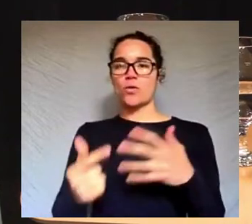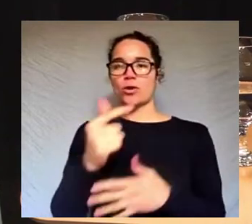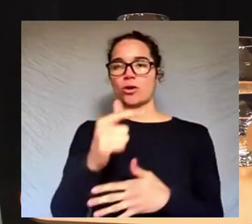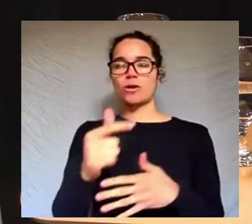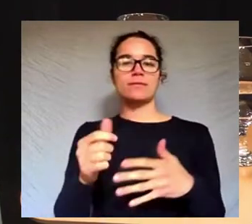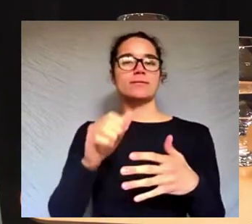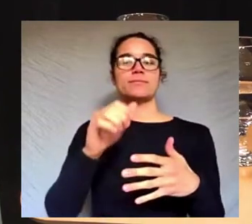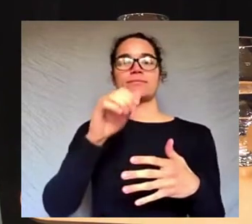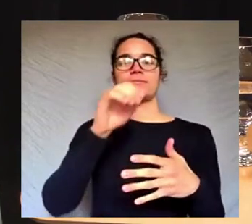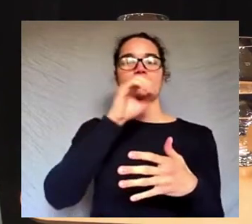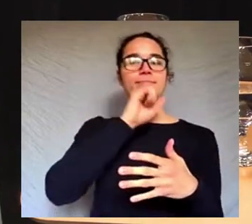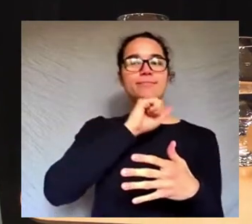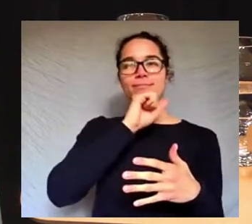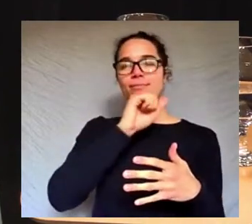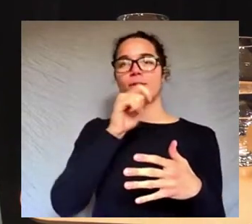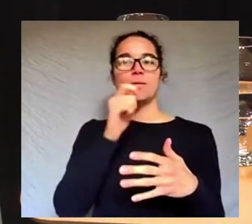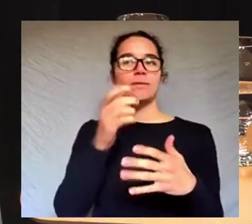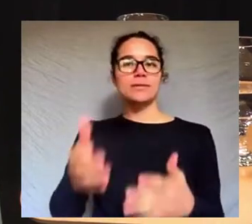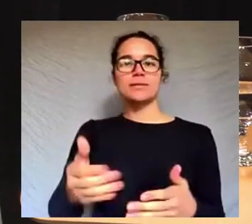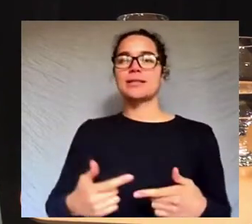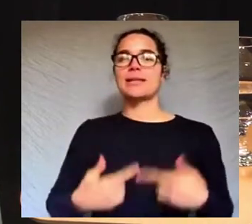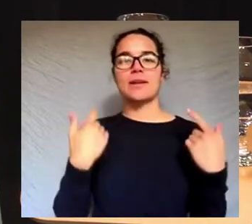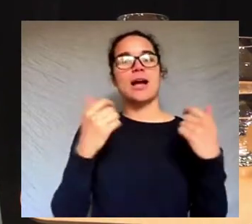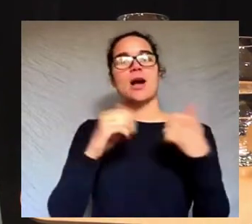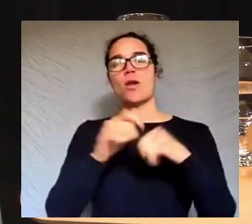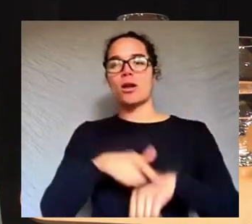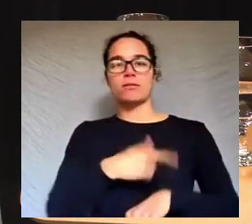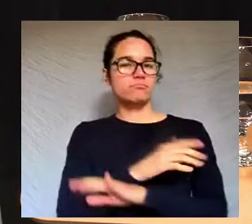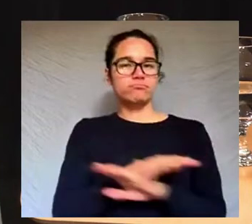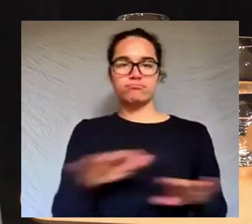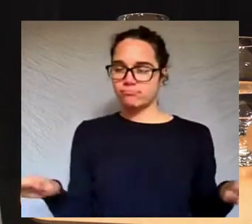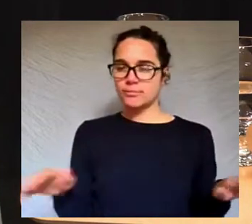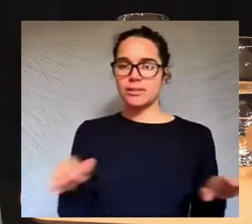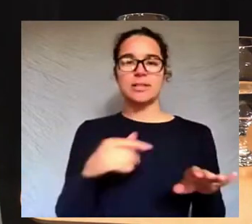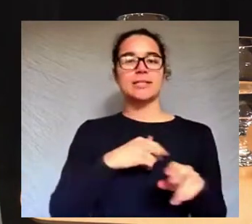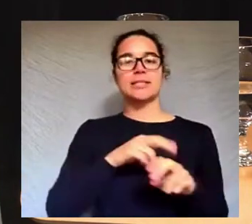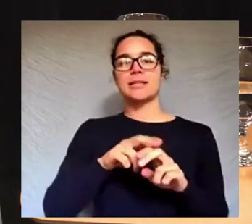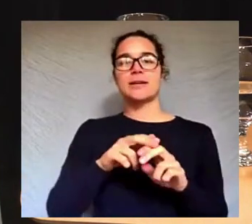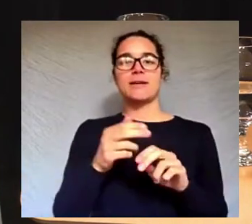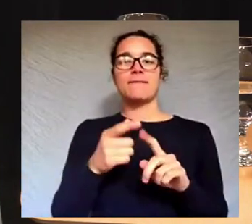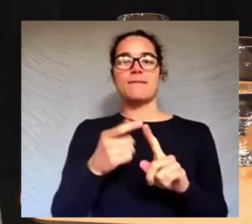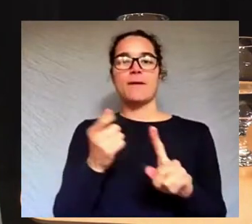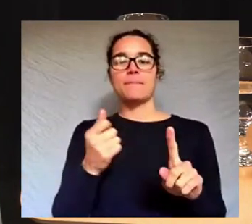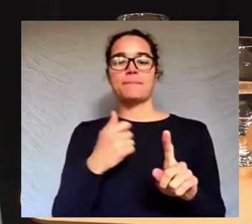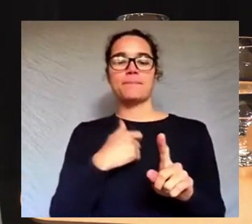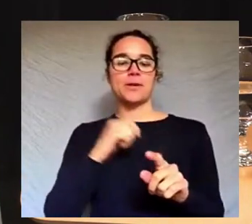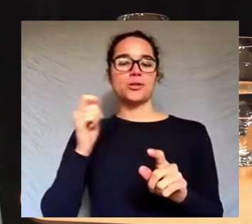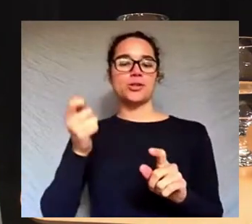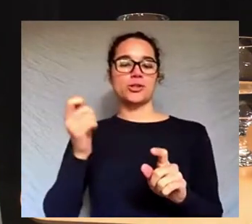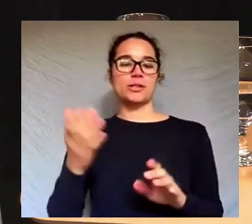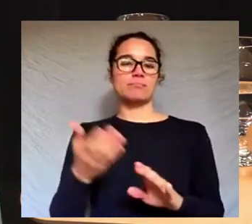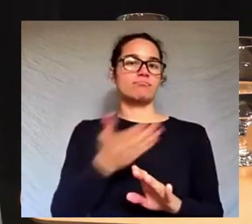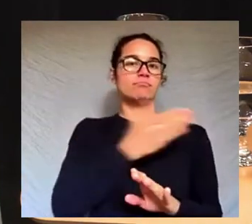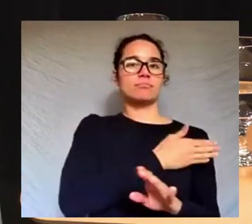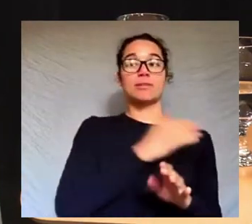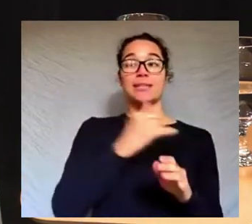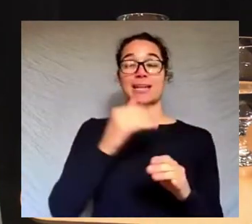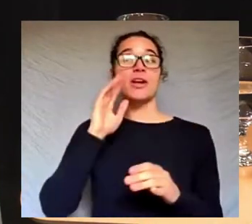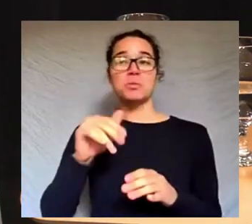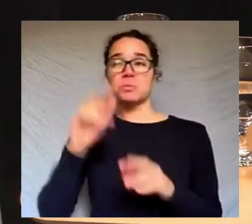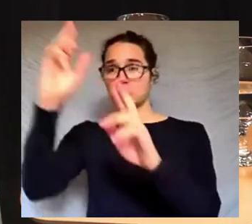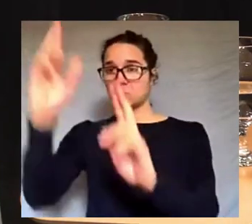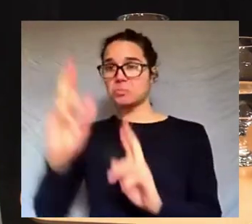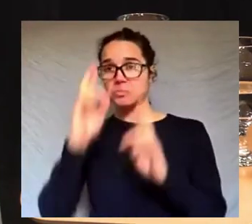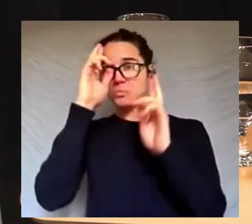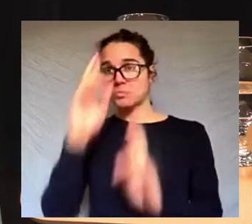you had taken. But we sit across from one another. And I know that Justice Sotomayor respects me, and we have affection for one another.